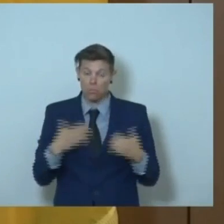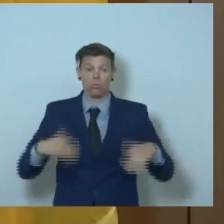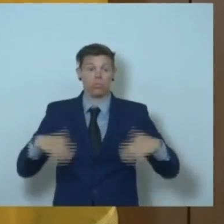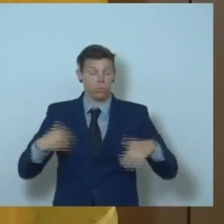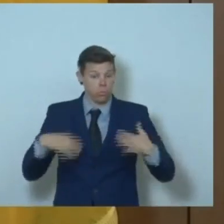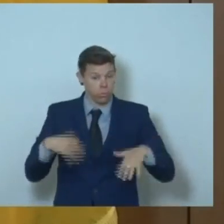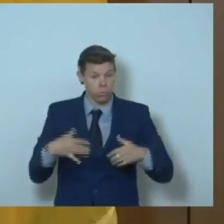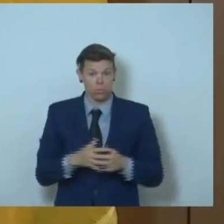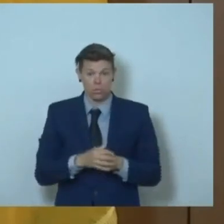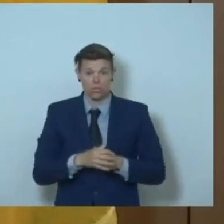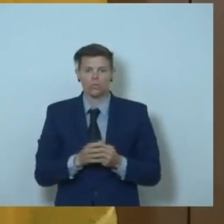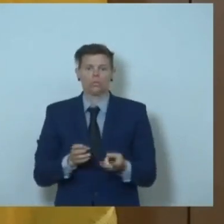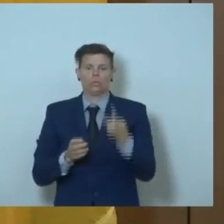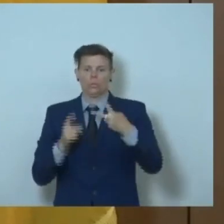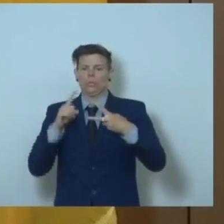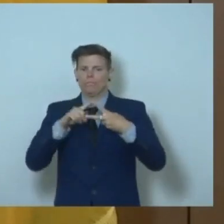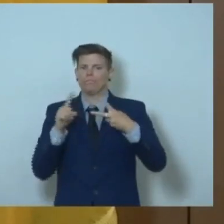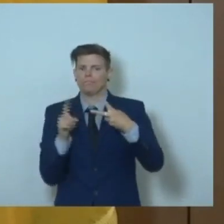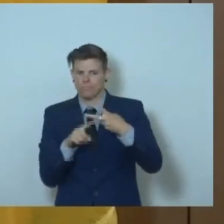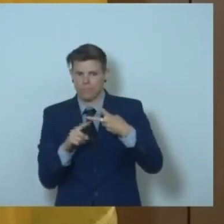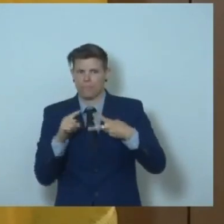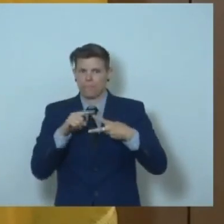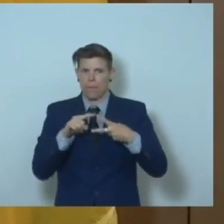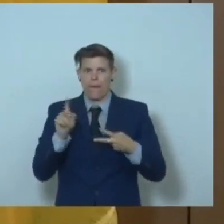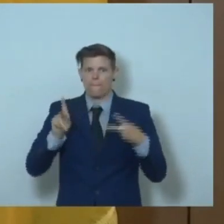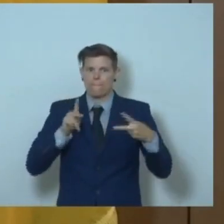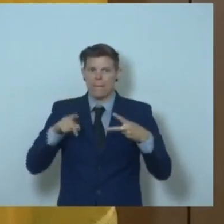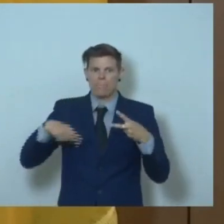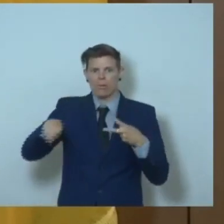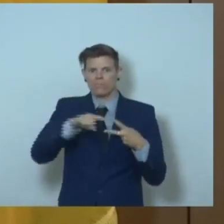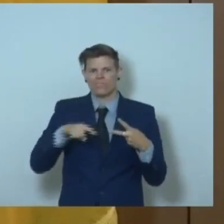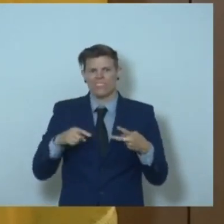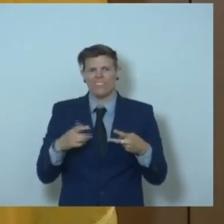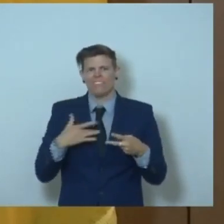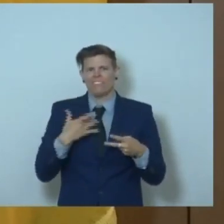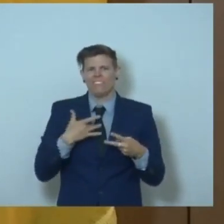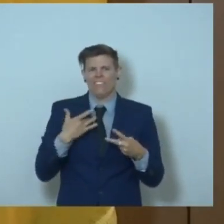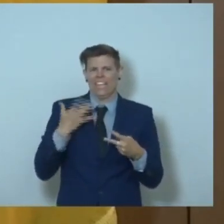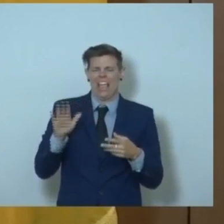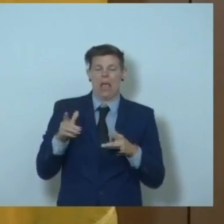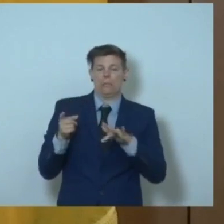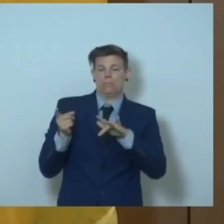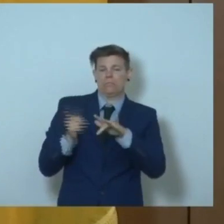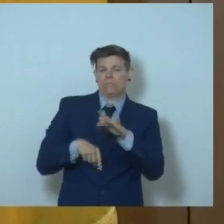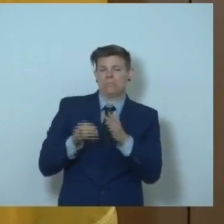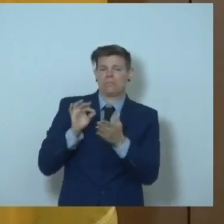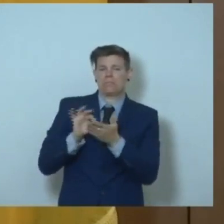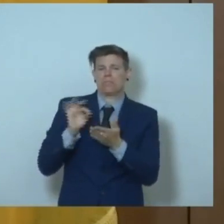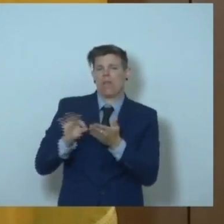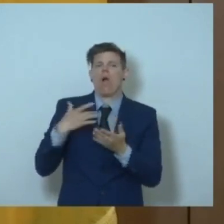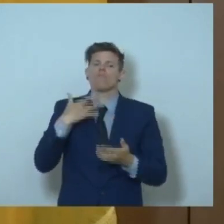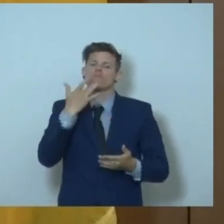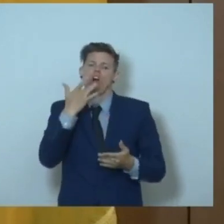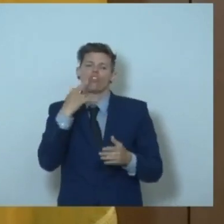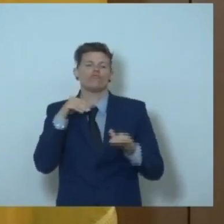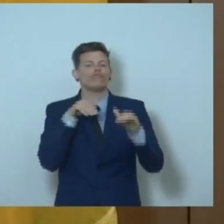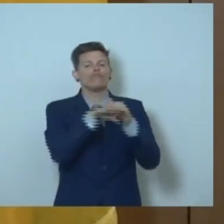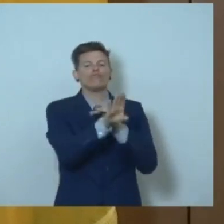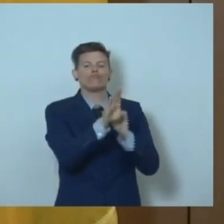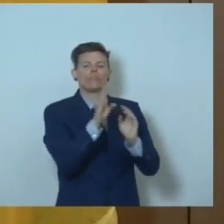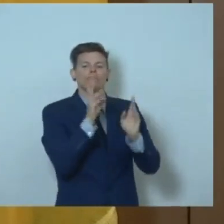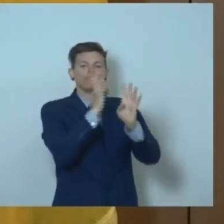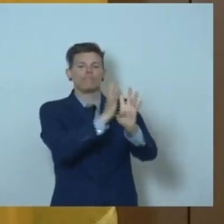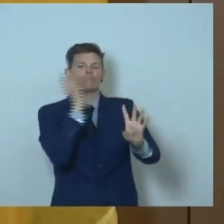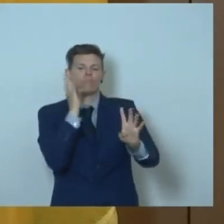things. It pushes people to the polls, which means we have a COVID risk. And two, it means that